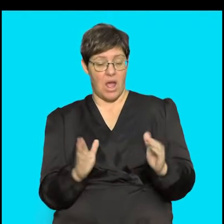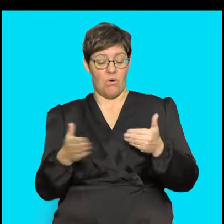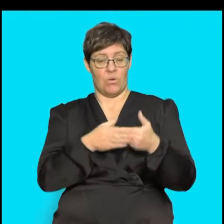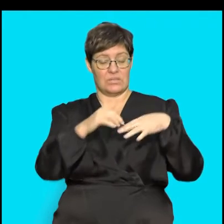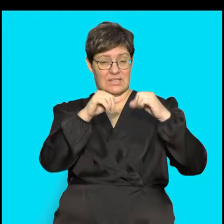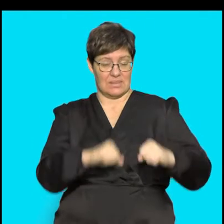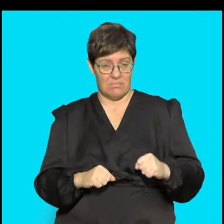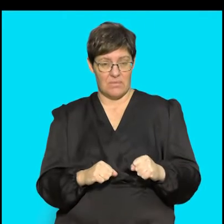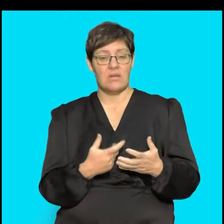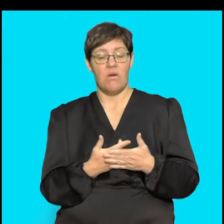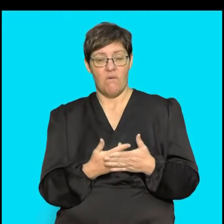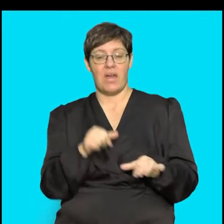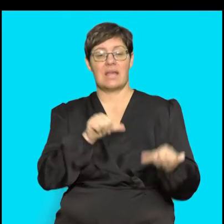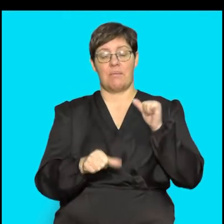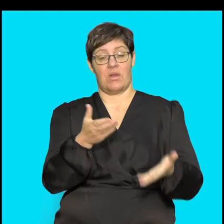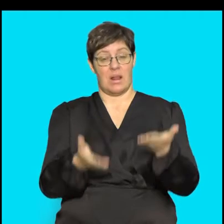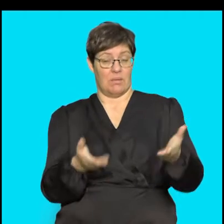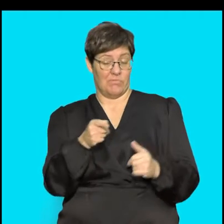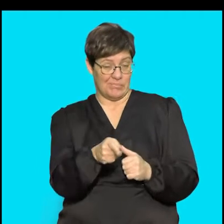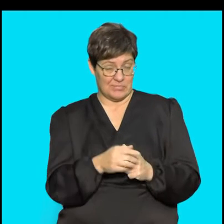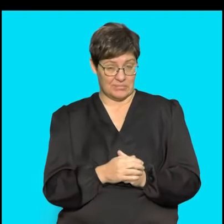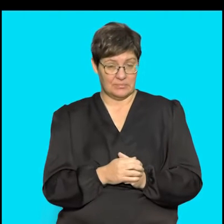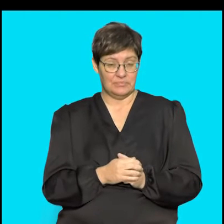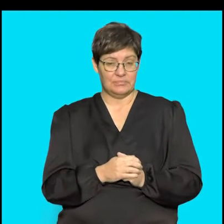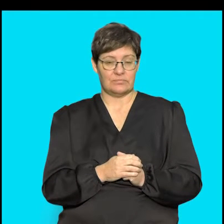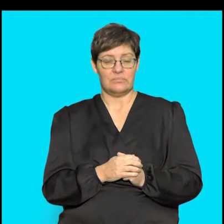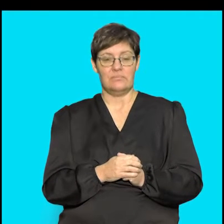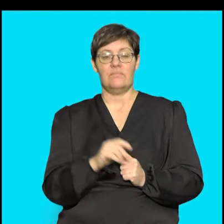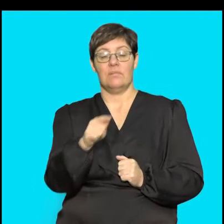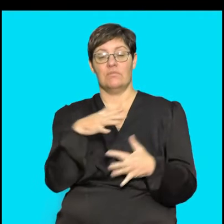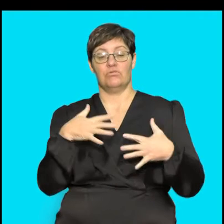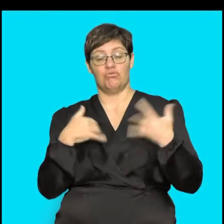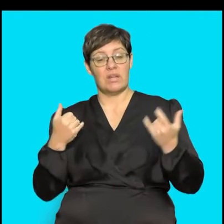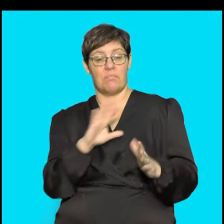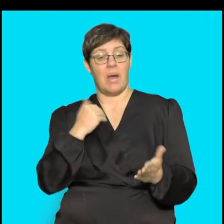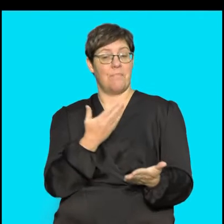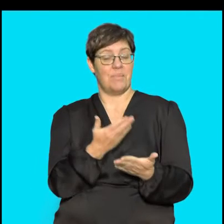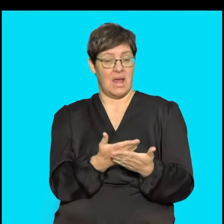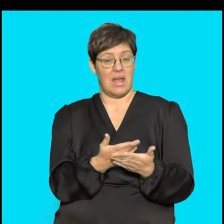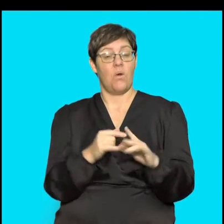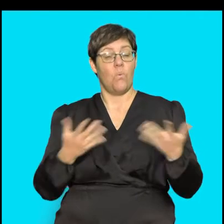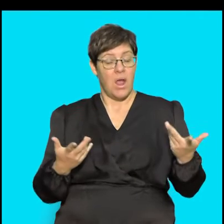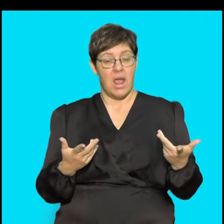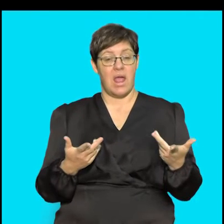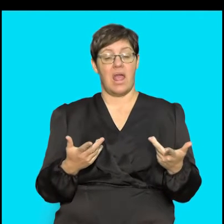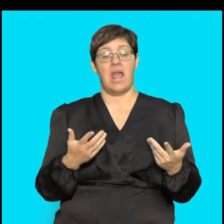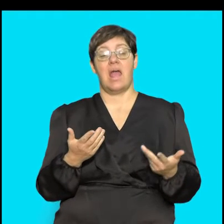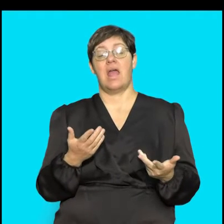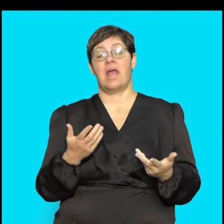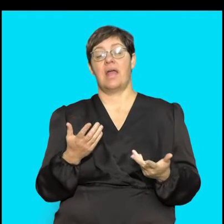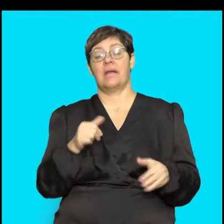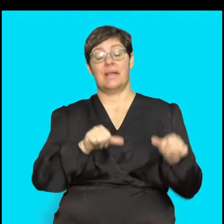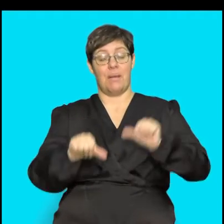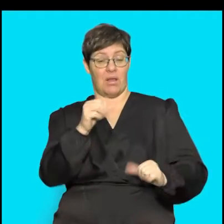to a closed system in a state of chemical equilibrium, remember this stress must be applied where there's chemical